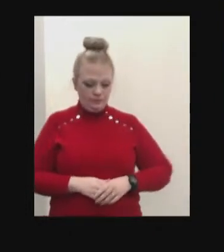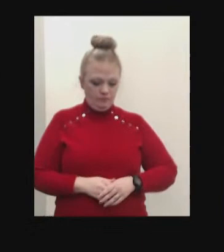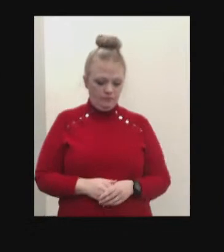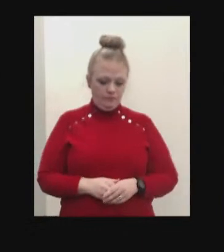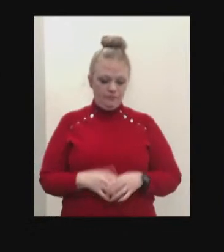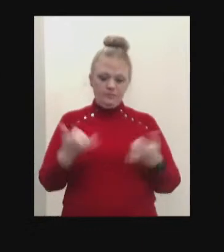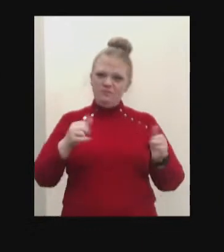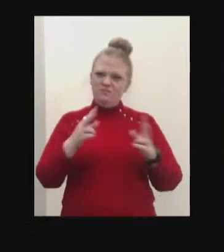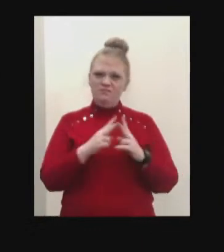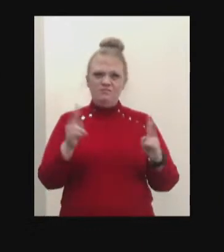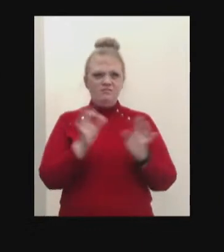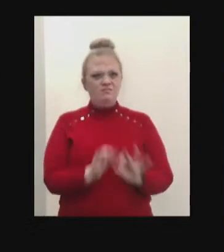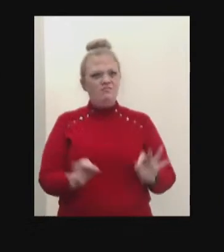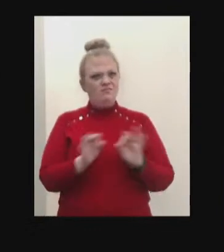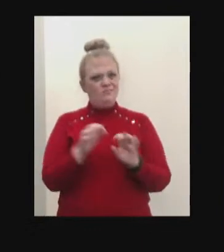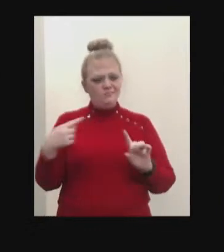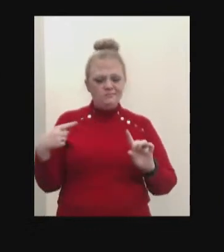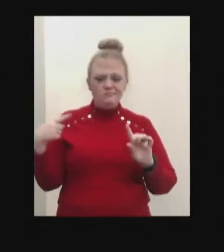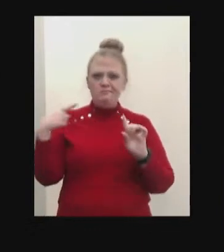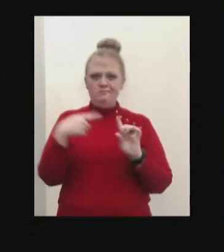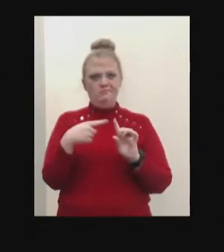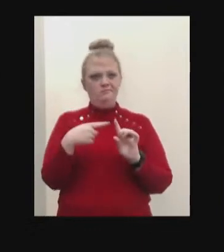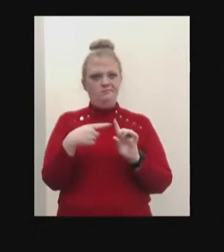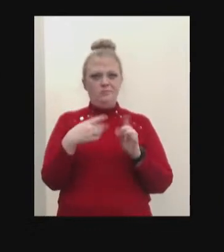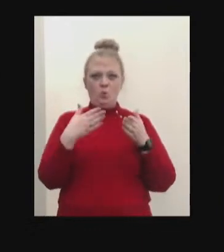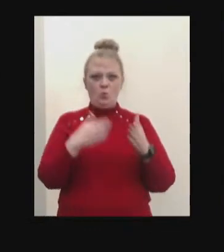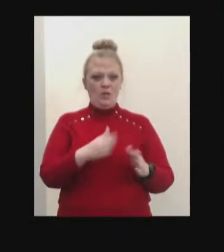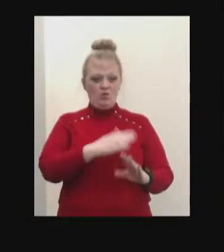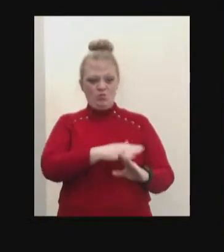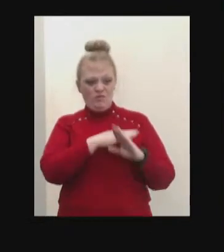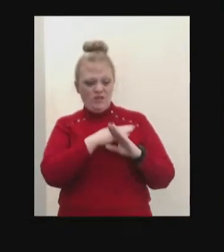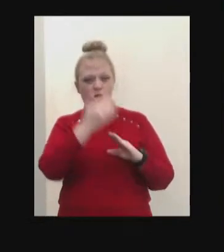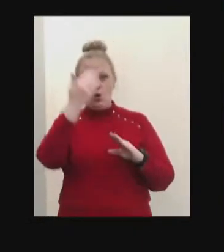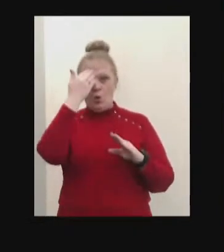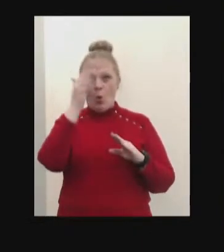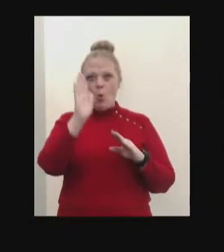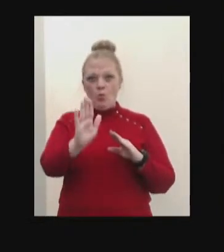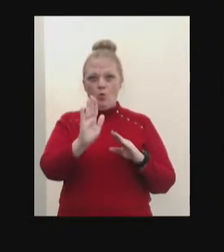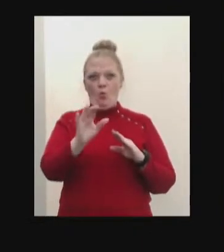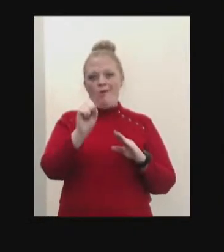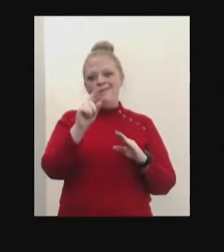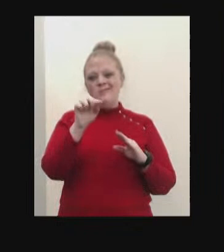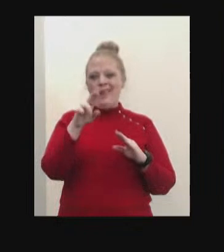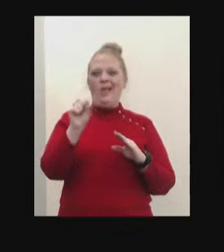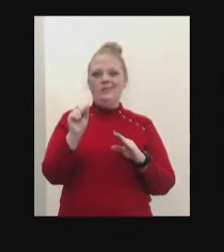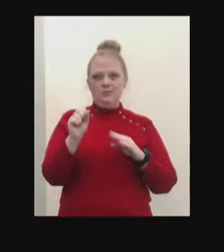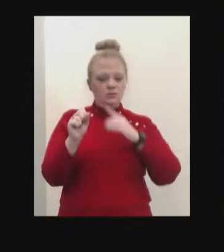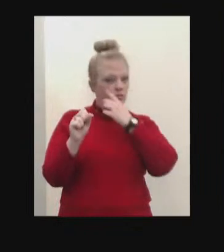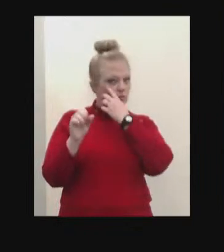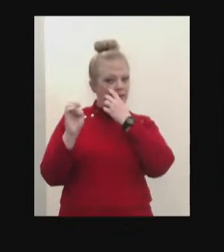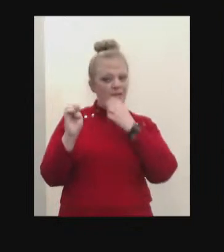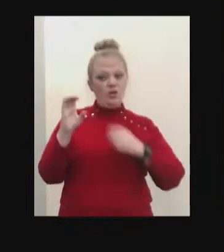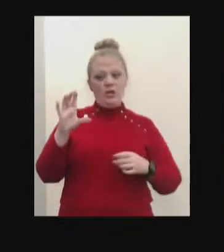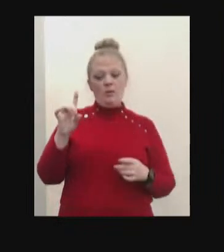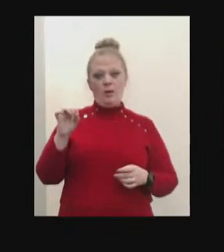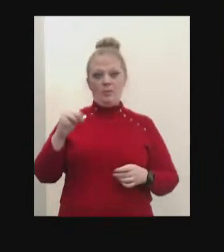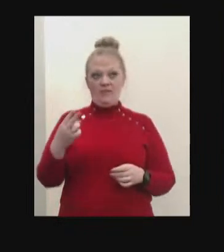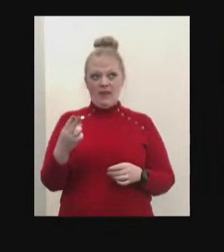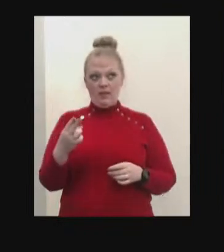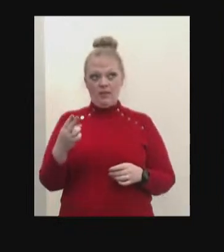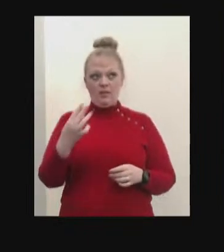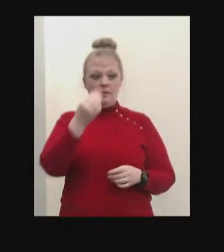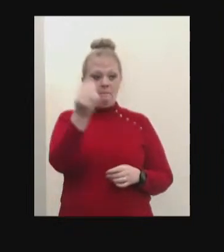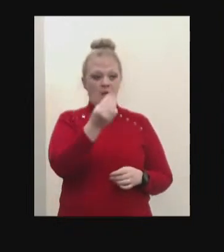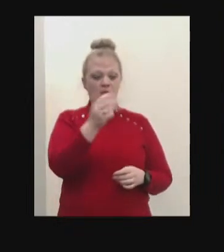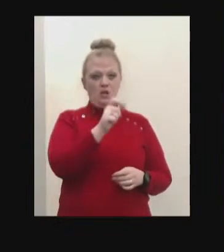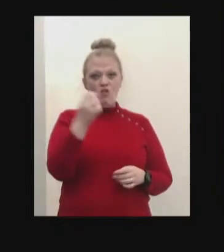A key strategy to prevent transmission is to know your status of COVID-19. At the Erie County Health Department, Monday through